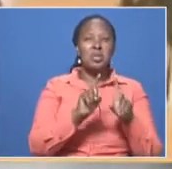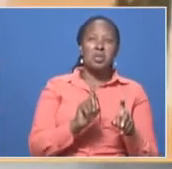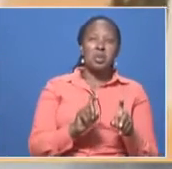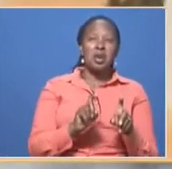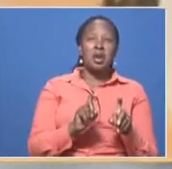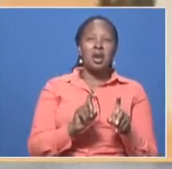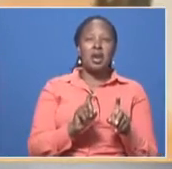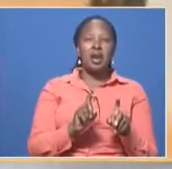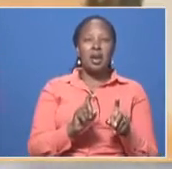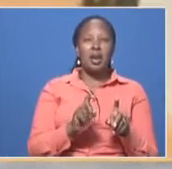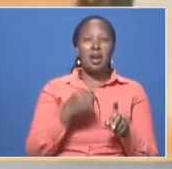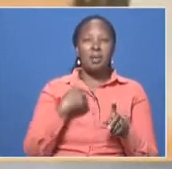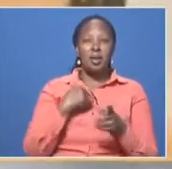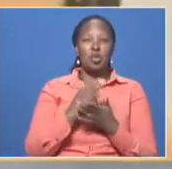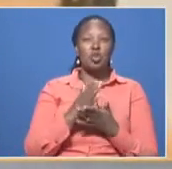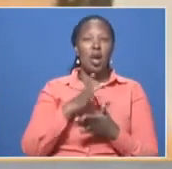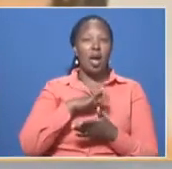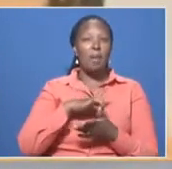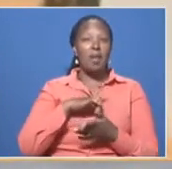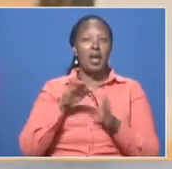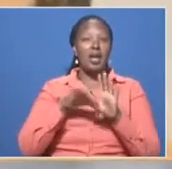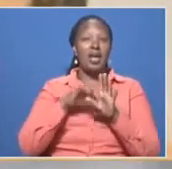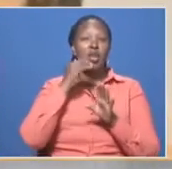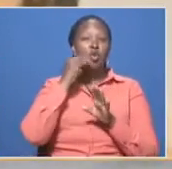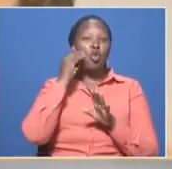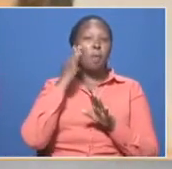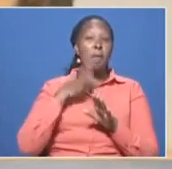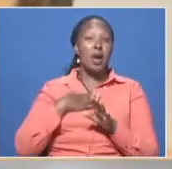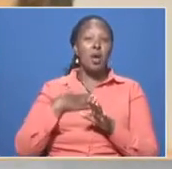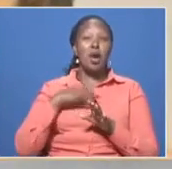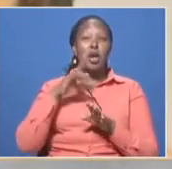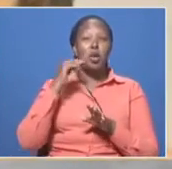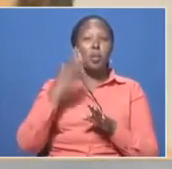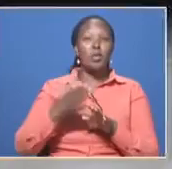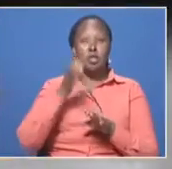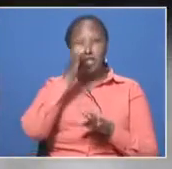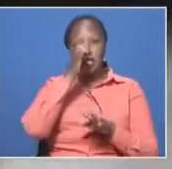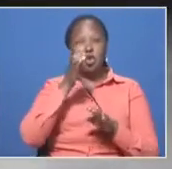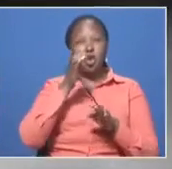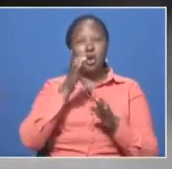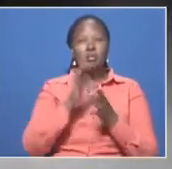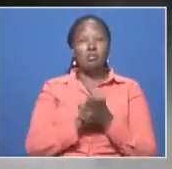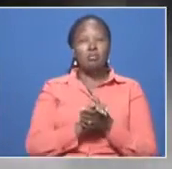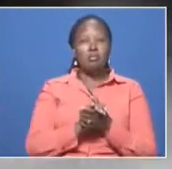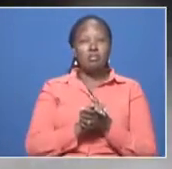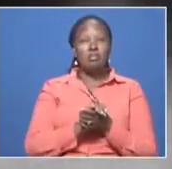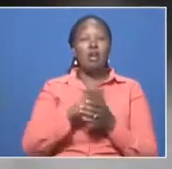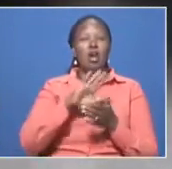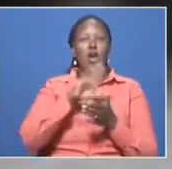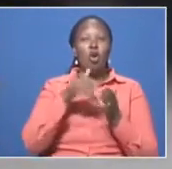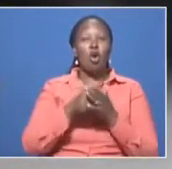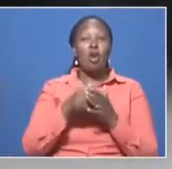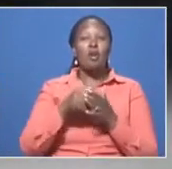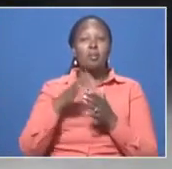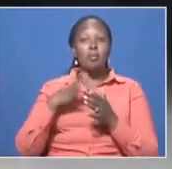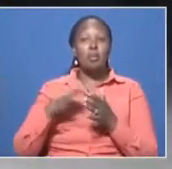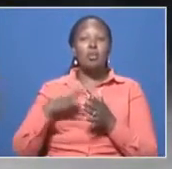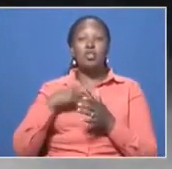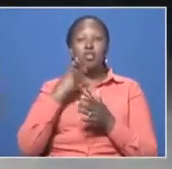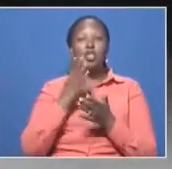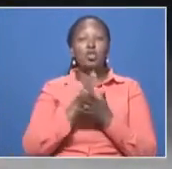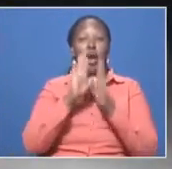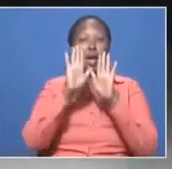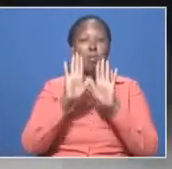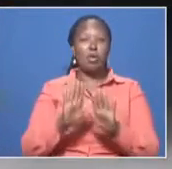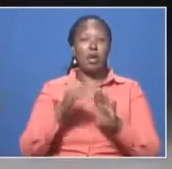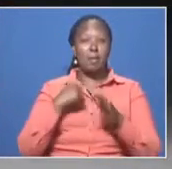I'm lucky. In our home, there's no voice that is bigger than the other. Everyone's voice matters. And